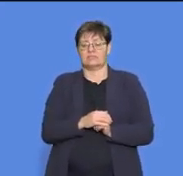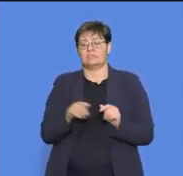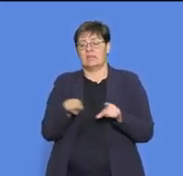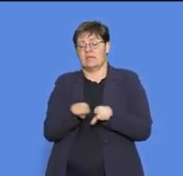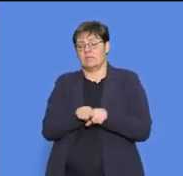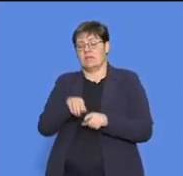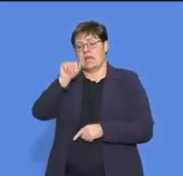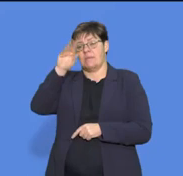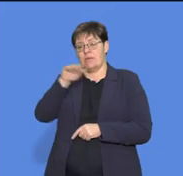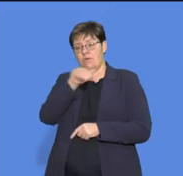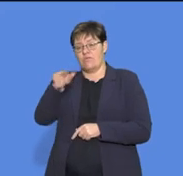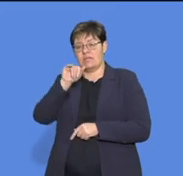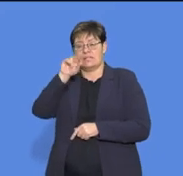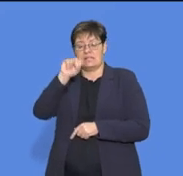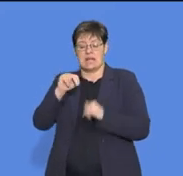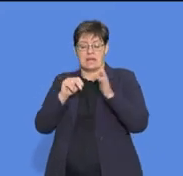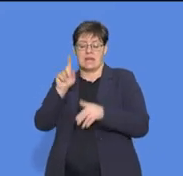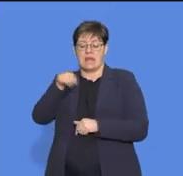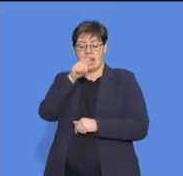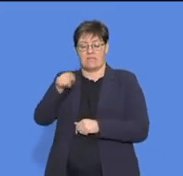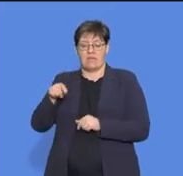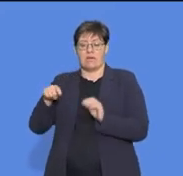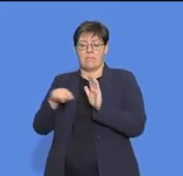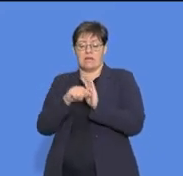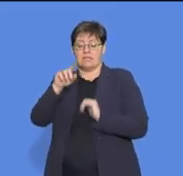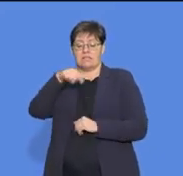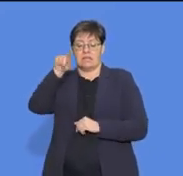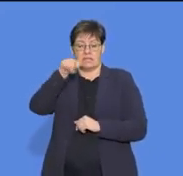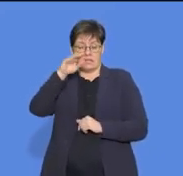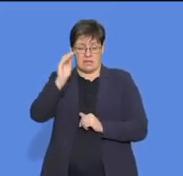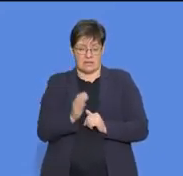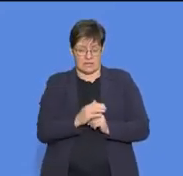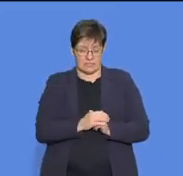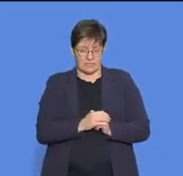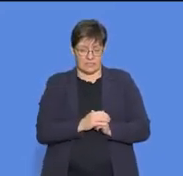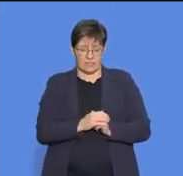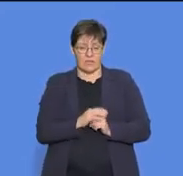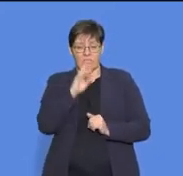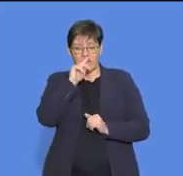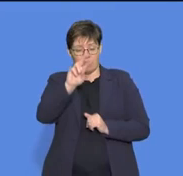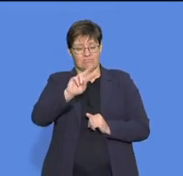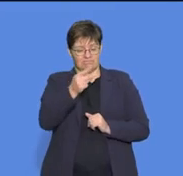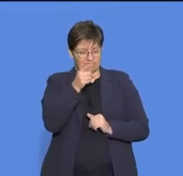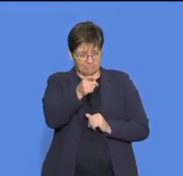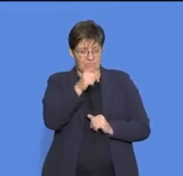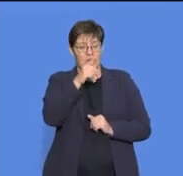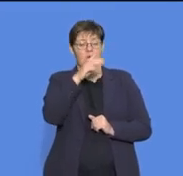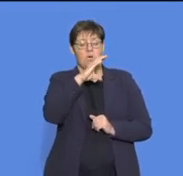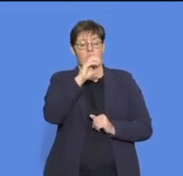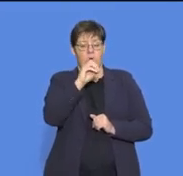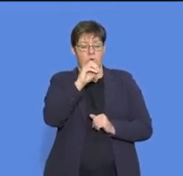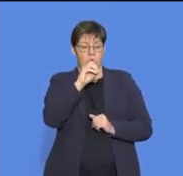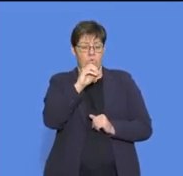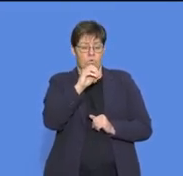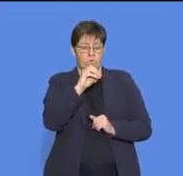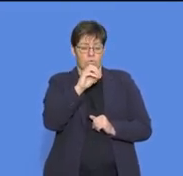theta, BE over sine of 90 plus theta equals to AB over sine of alpha minus theta. Remember again,